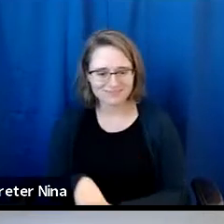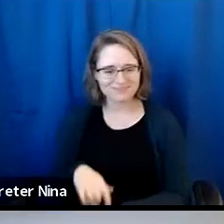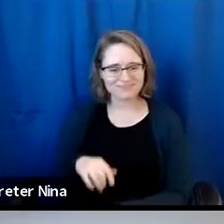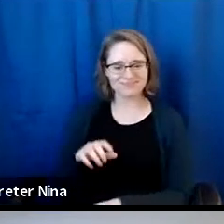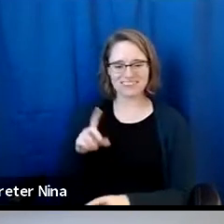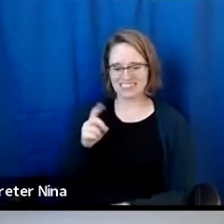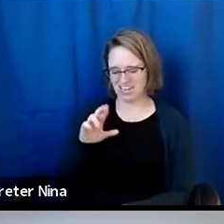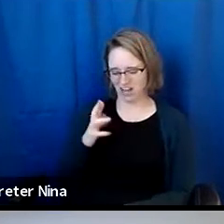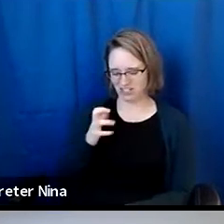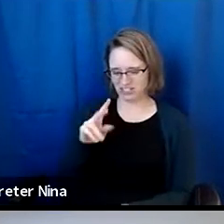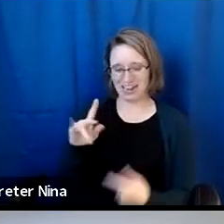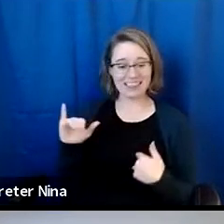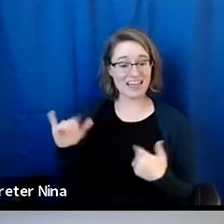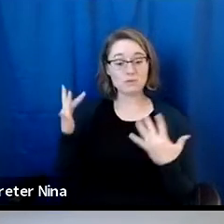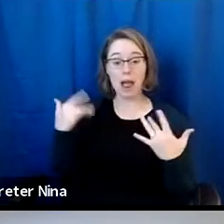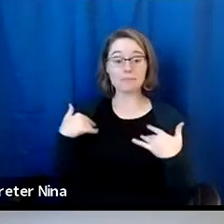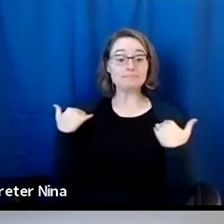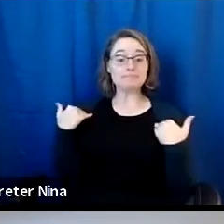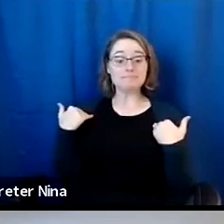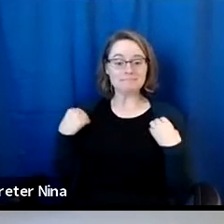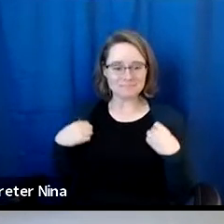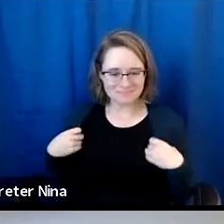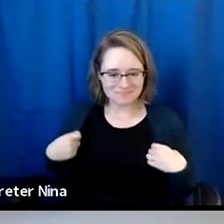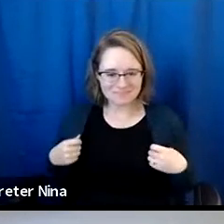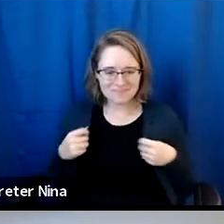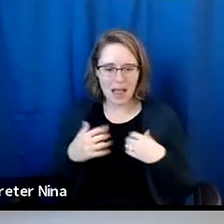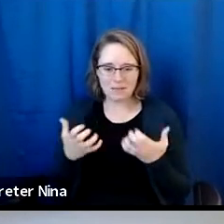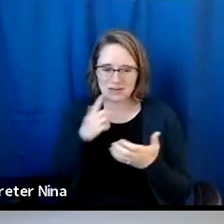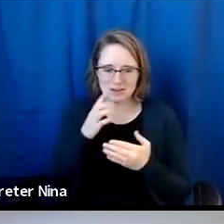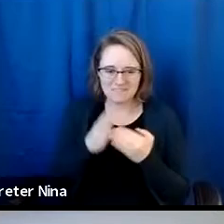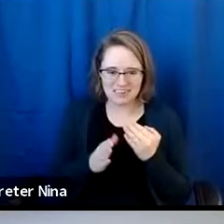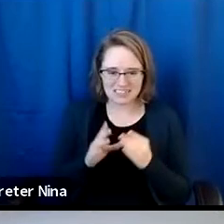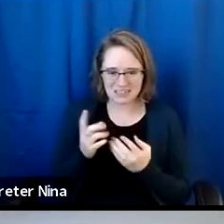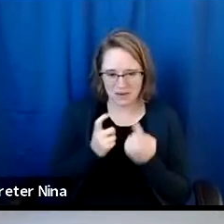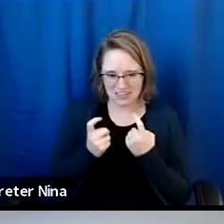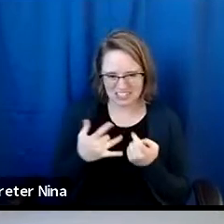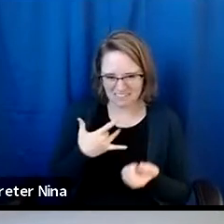say anything. I want to go through the questions. I feel bad.